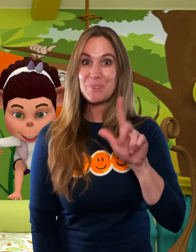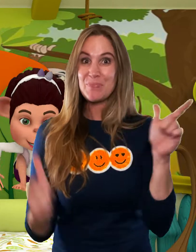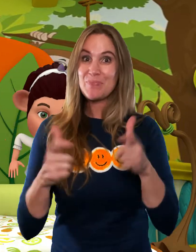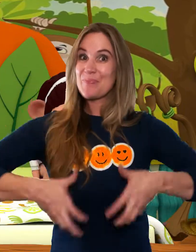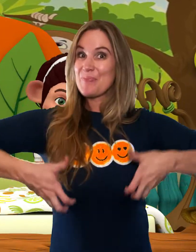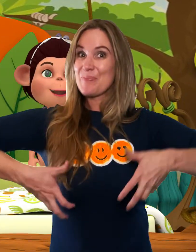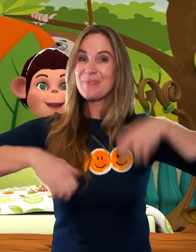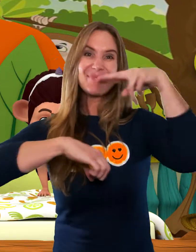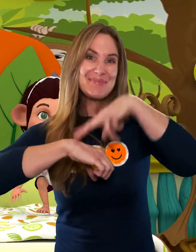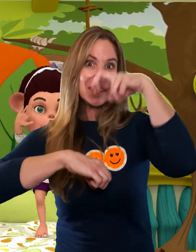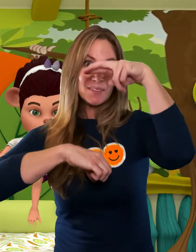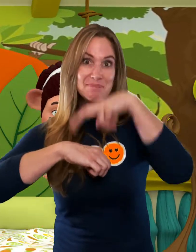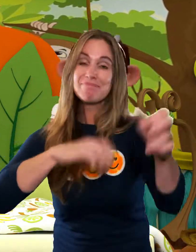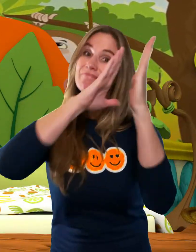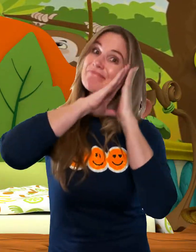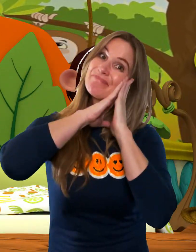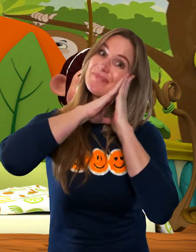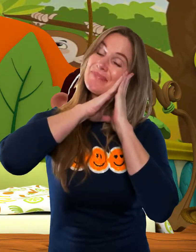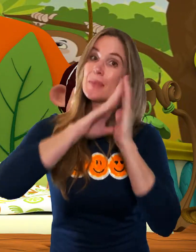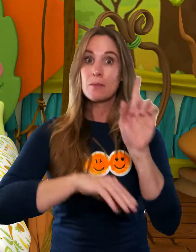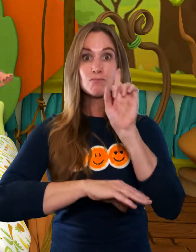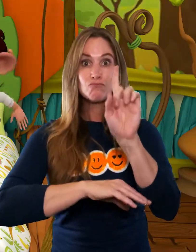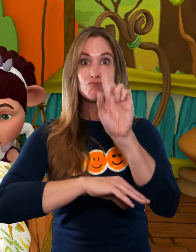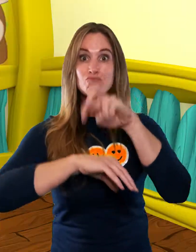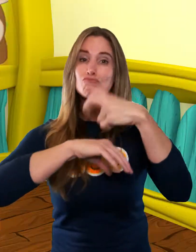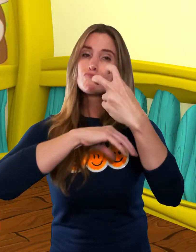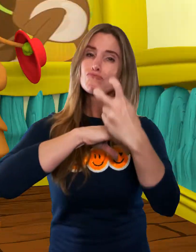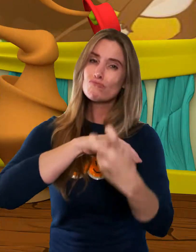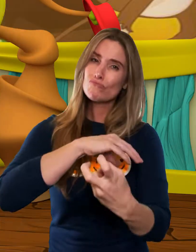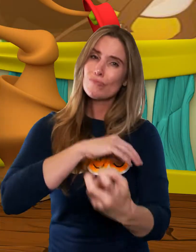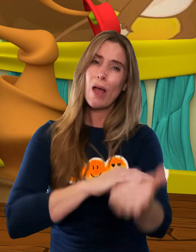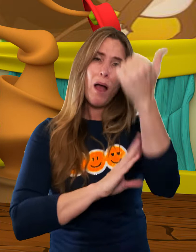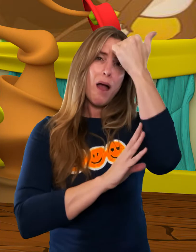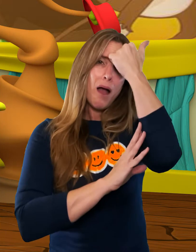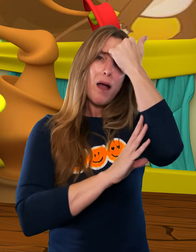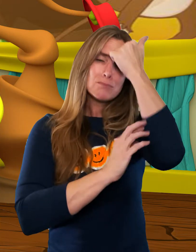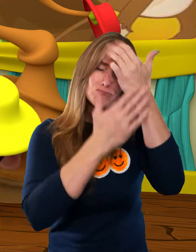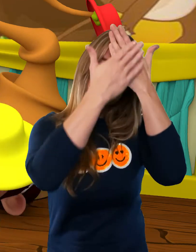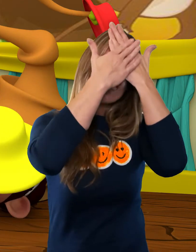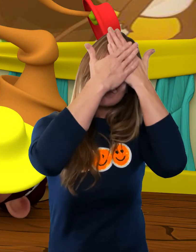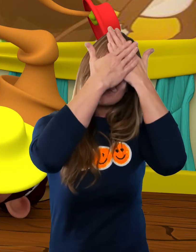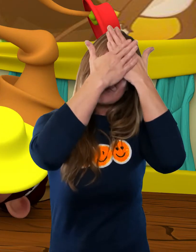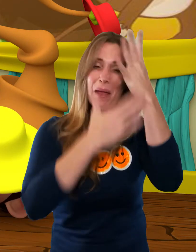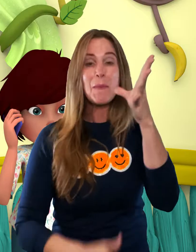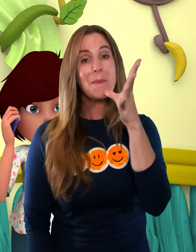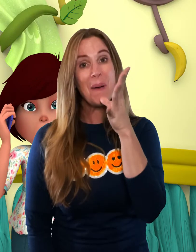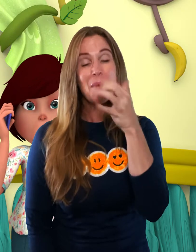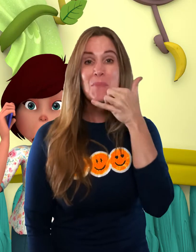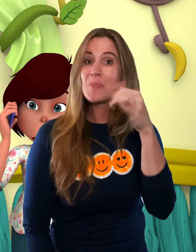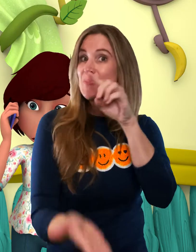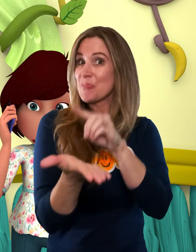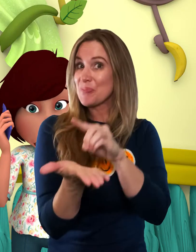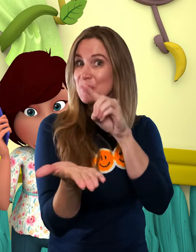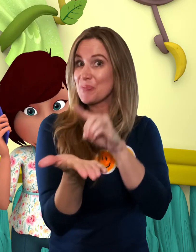Three little monkeys jumping on the bed. One fell off and bumped his head. So